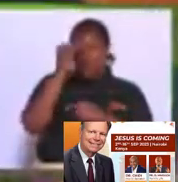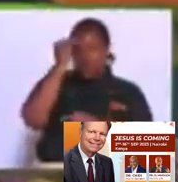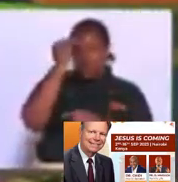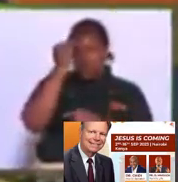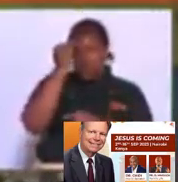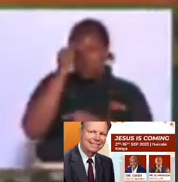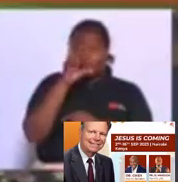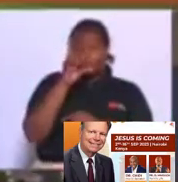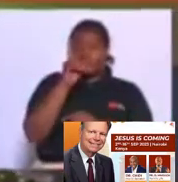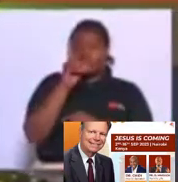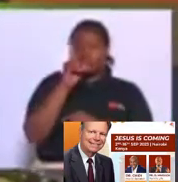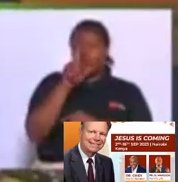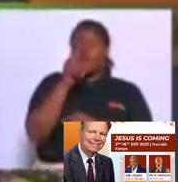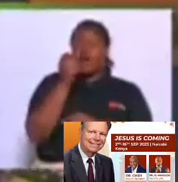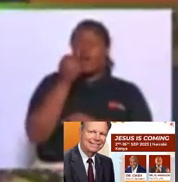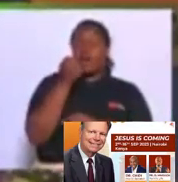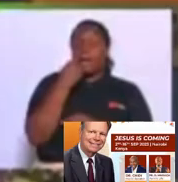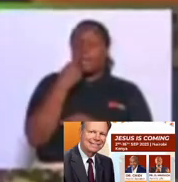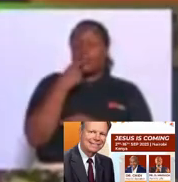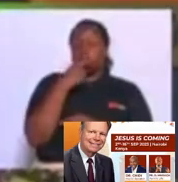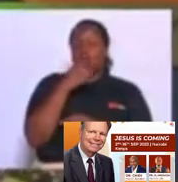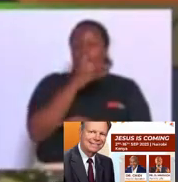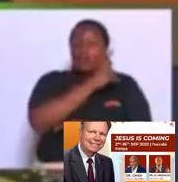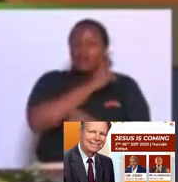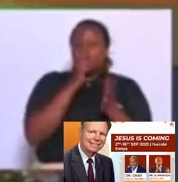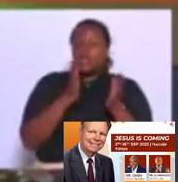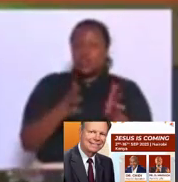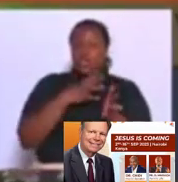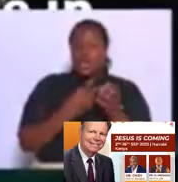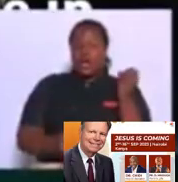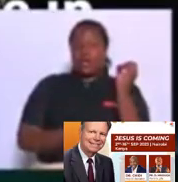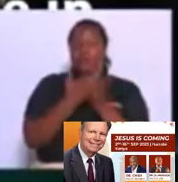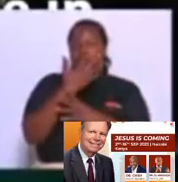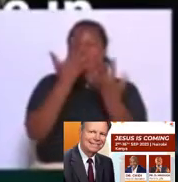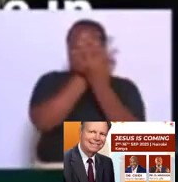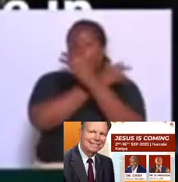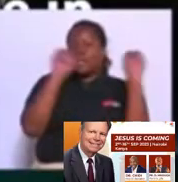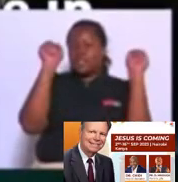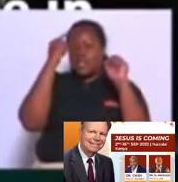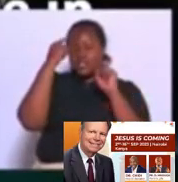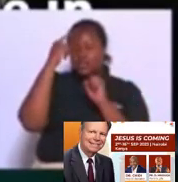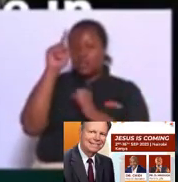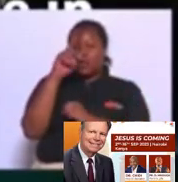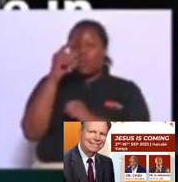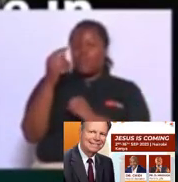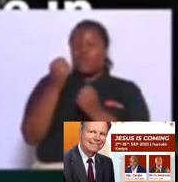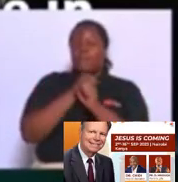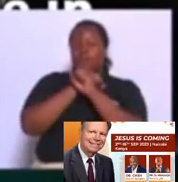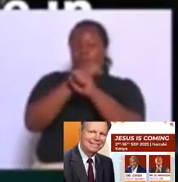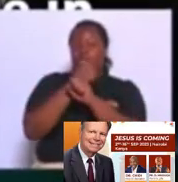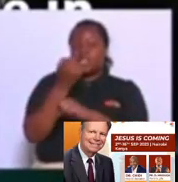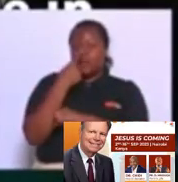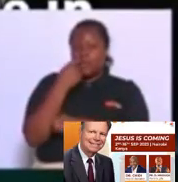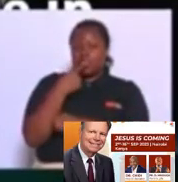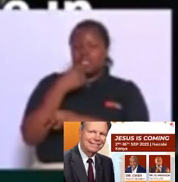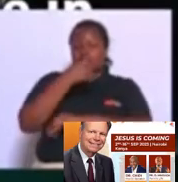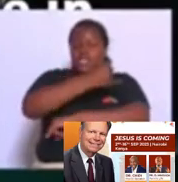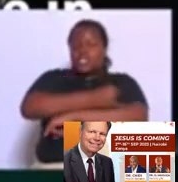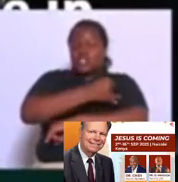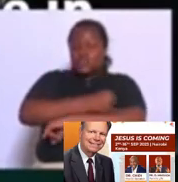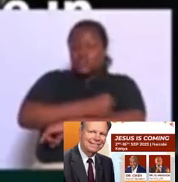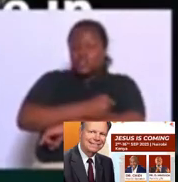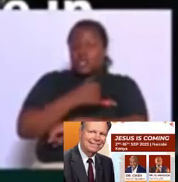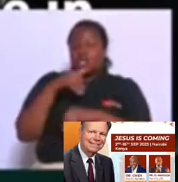Ornish, he's a medical doctor. He's the founder and the president of the Preventive Medicine Institute in